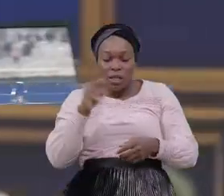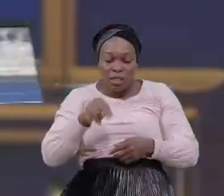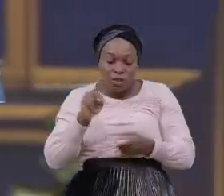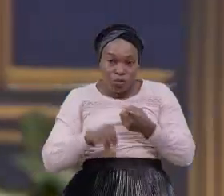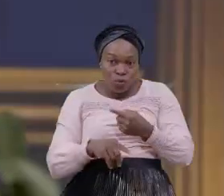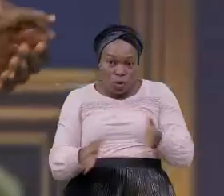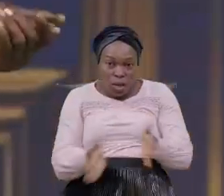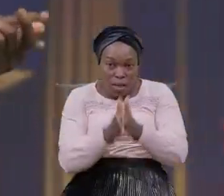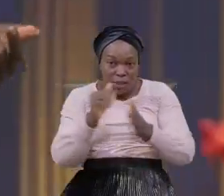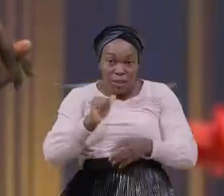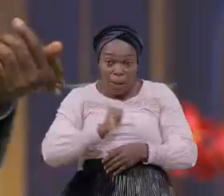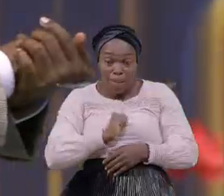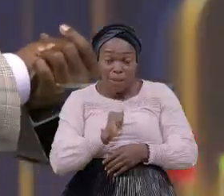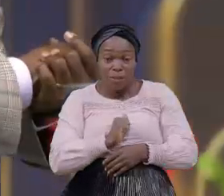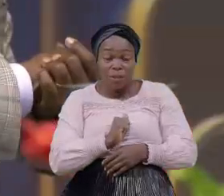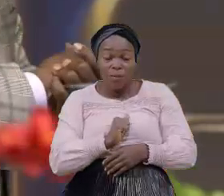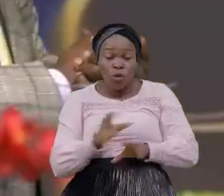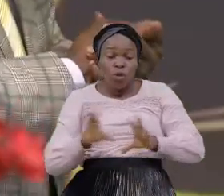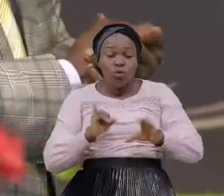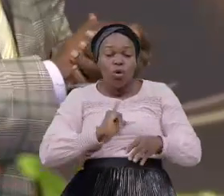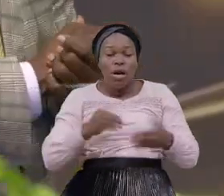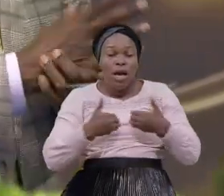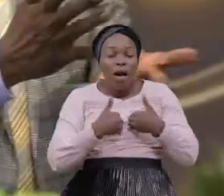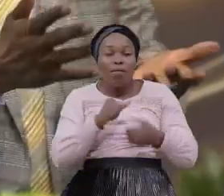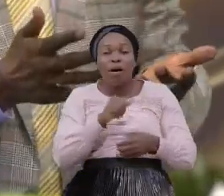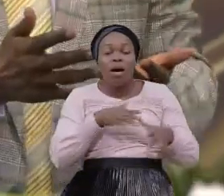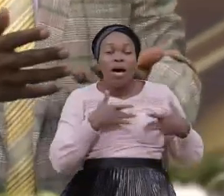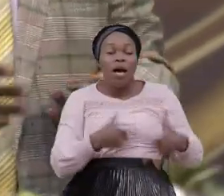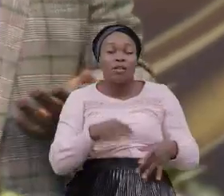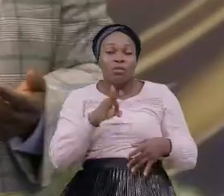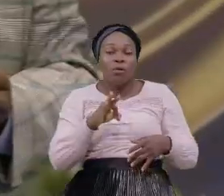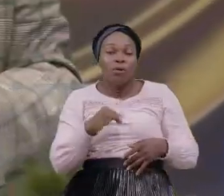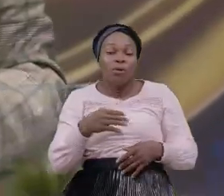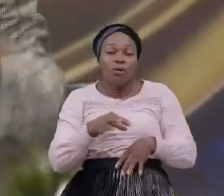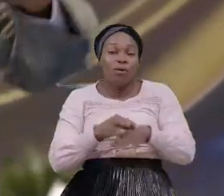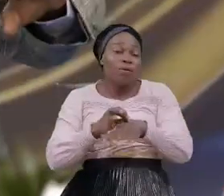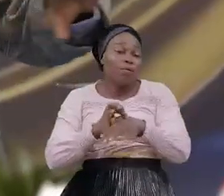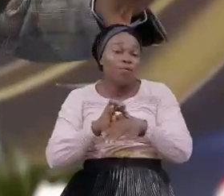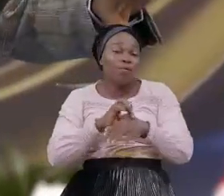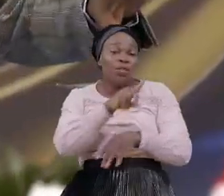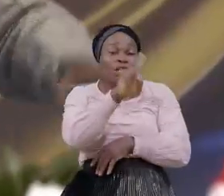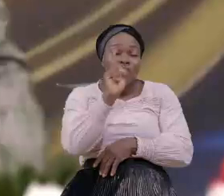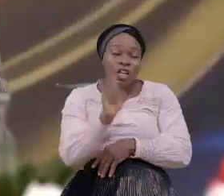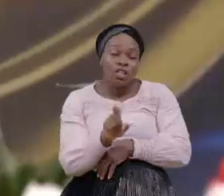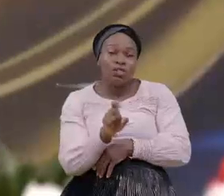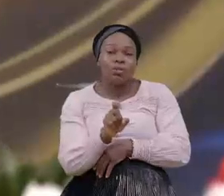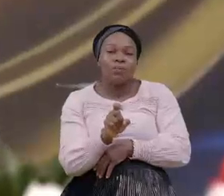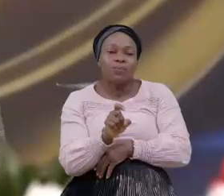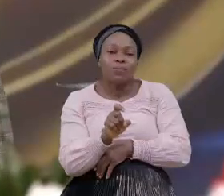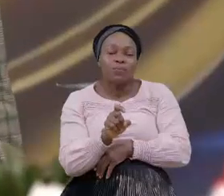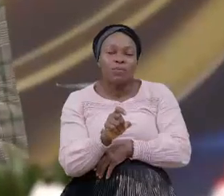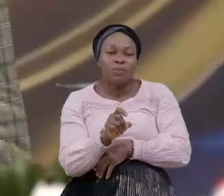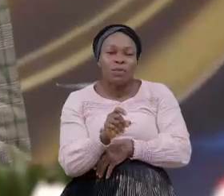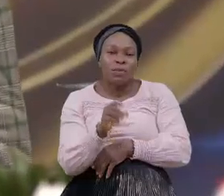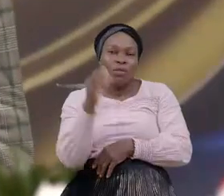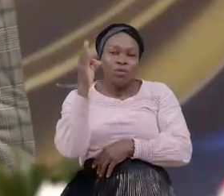an heart of flesh? I'm not saying, do I preach? Of course I preach. Preaching is one thing. Having